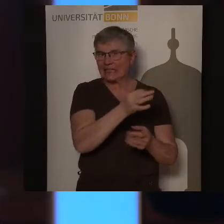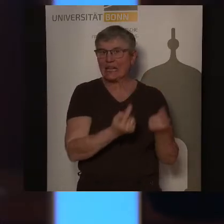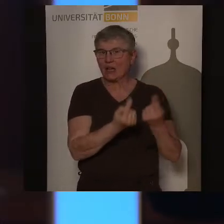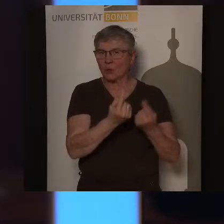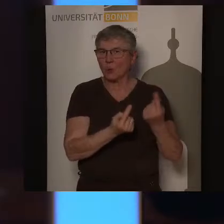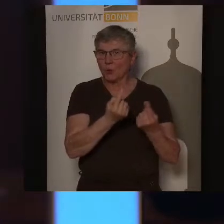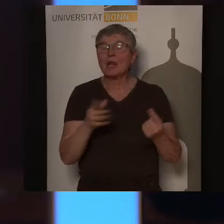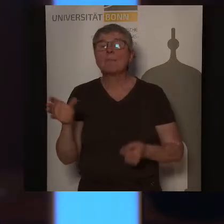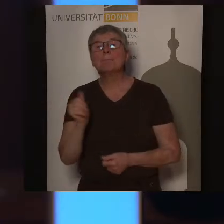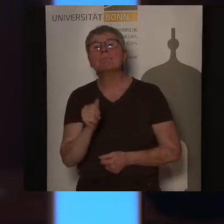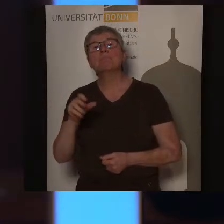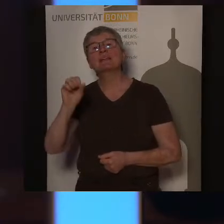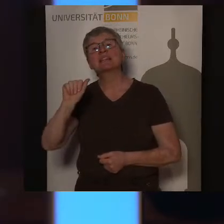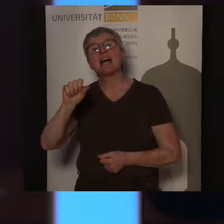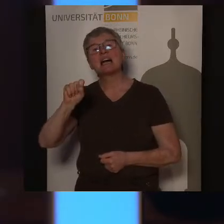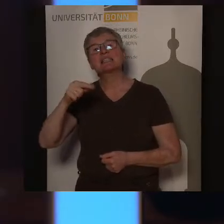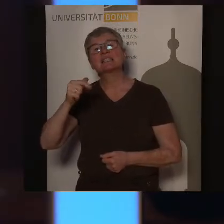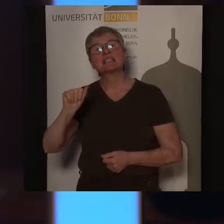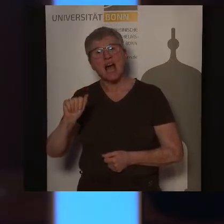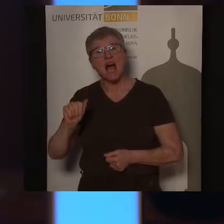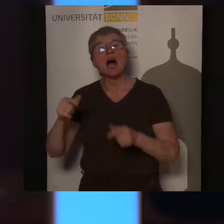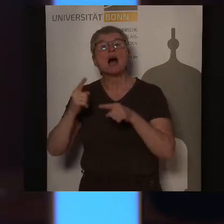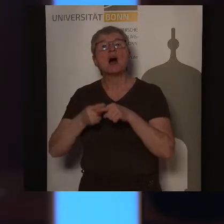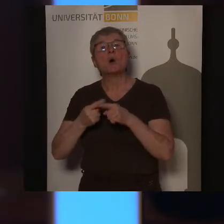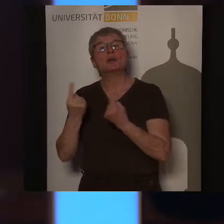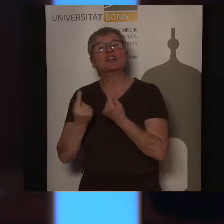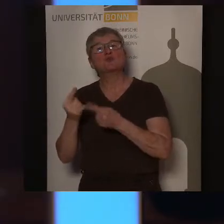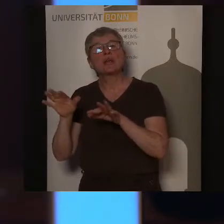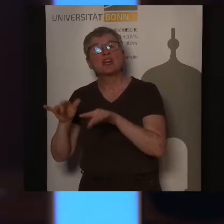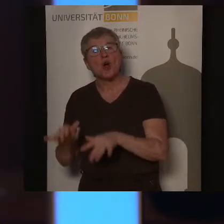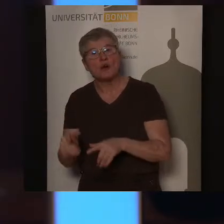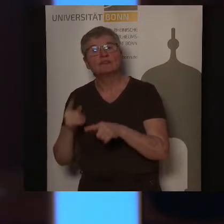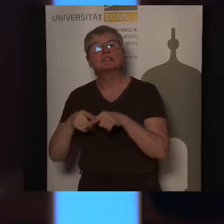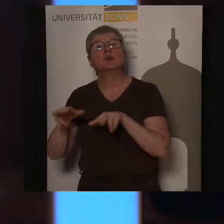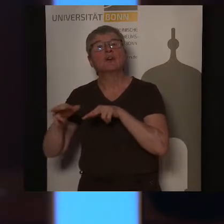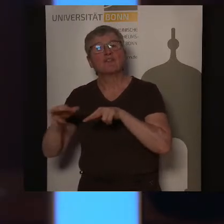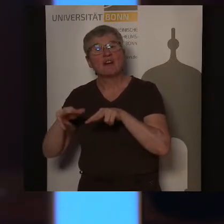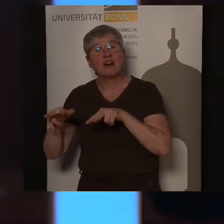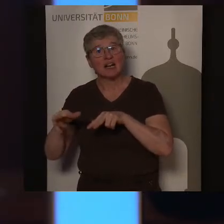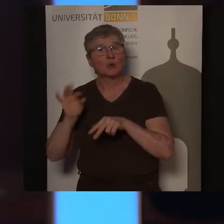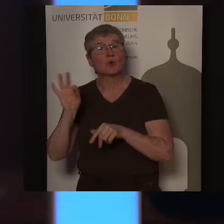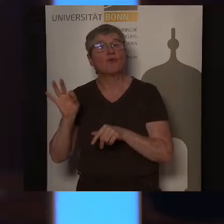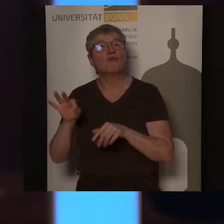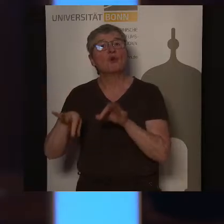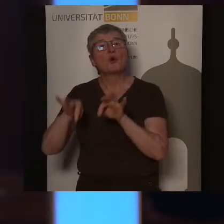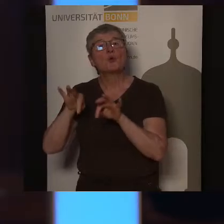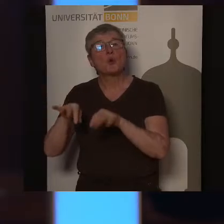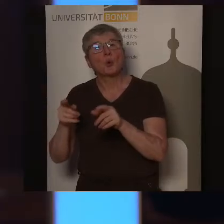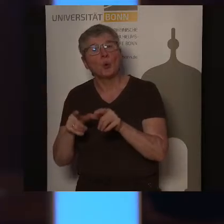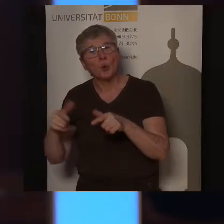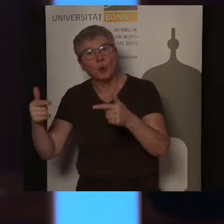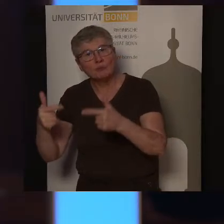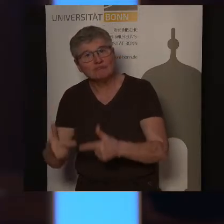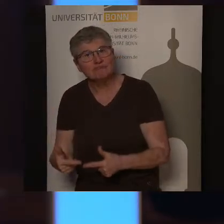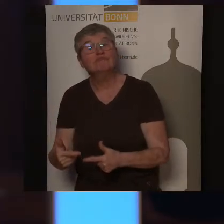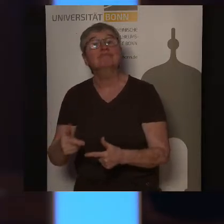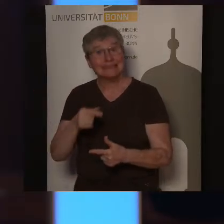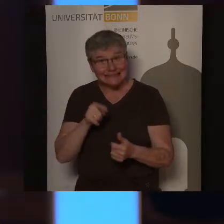was a project that we did together with the ASTA Eco group, with the Green Office,